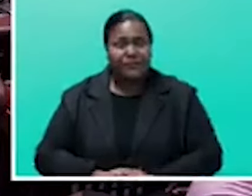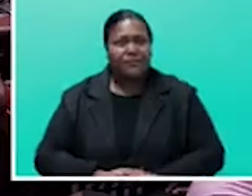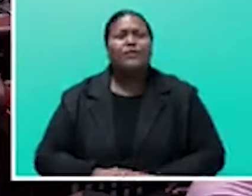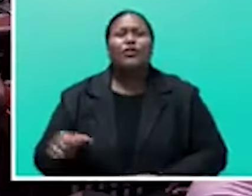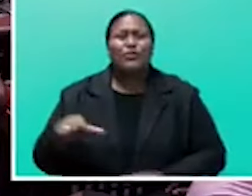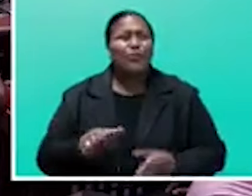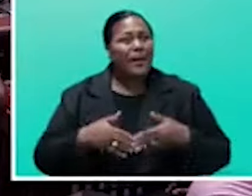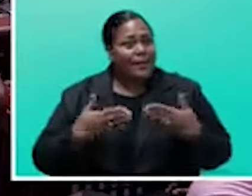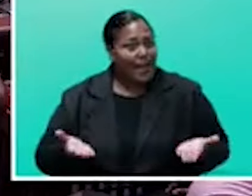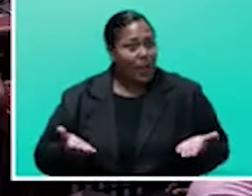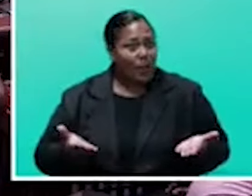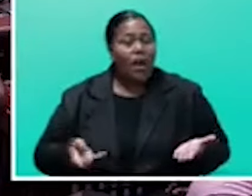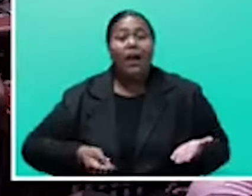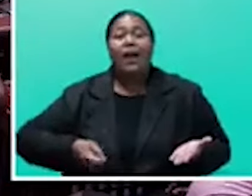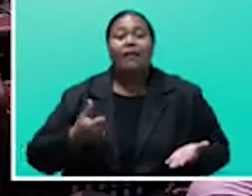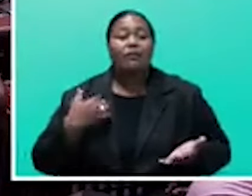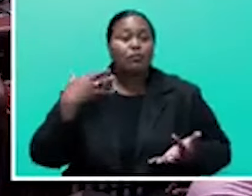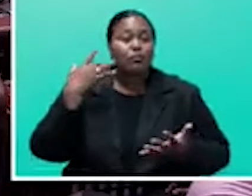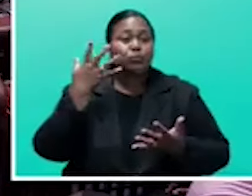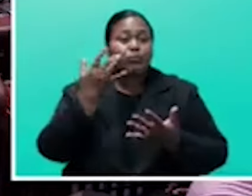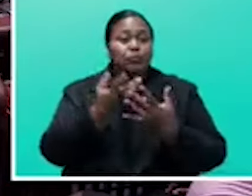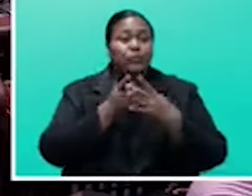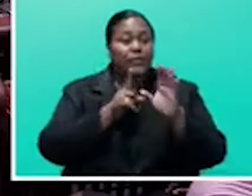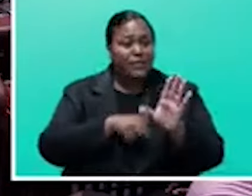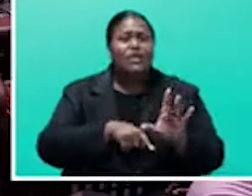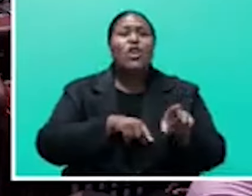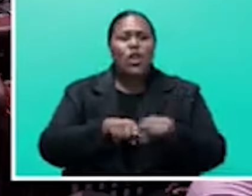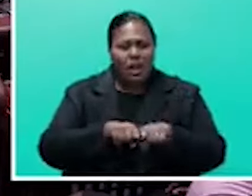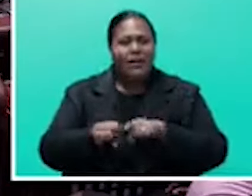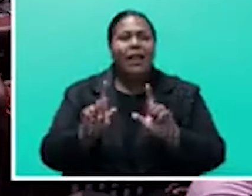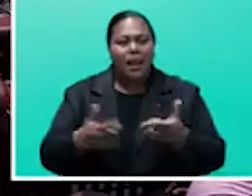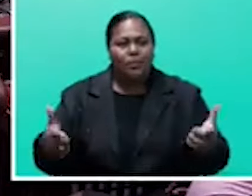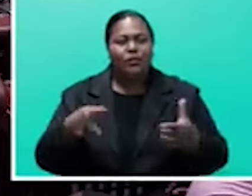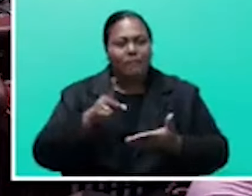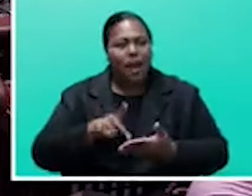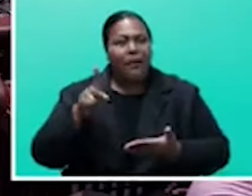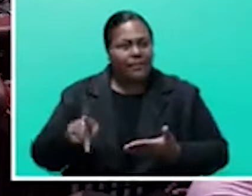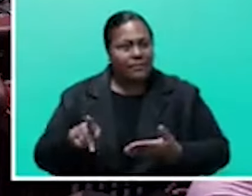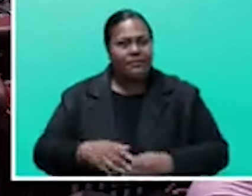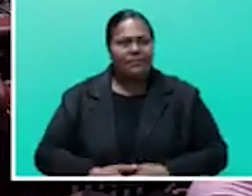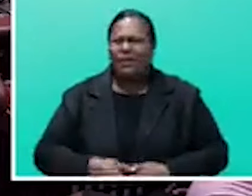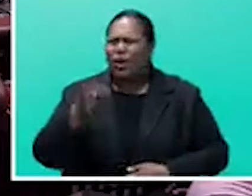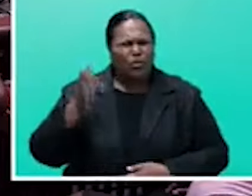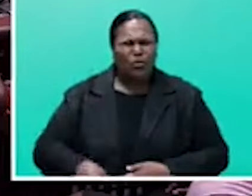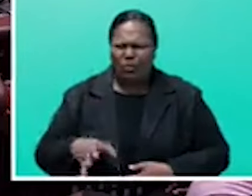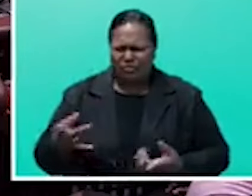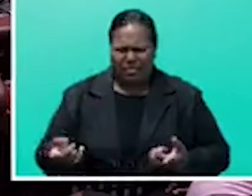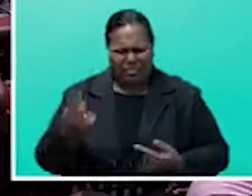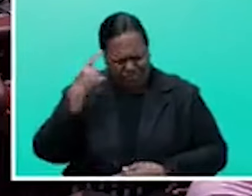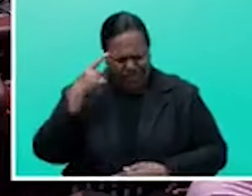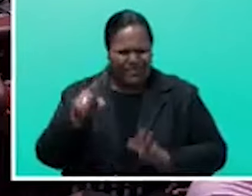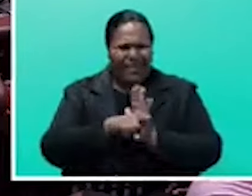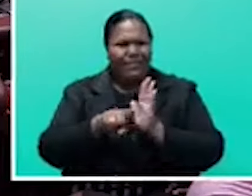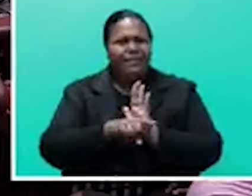now, after so many years, sir, learn the language of Parliament, sir. Don't be offensive.